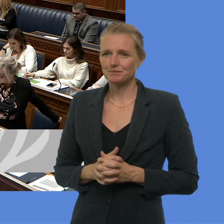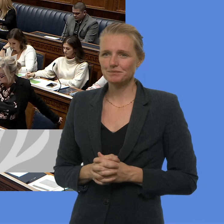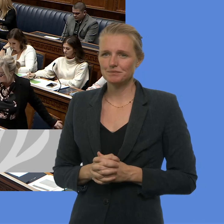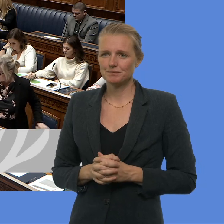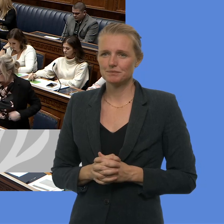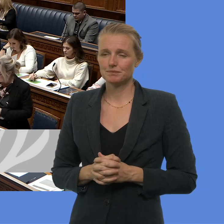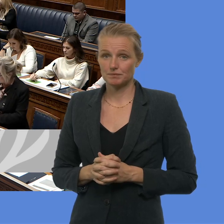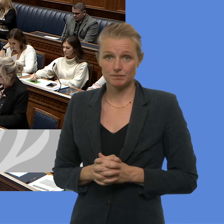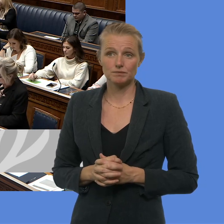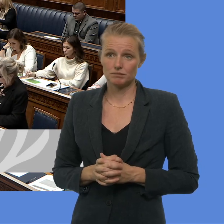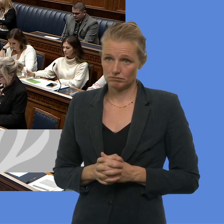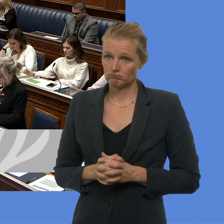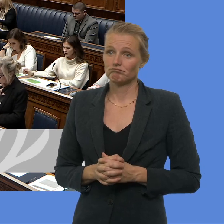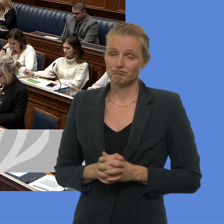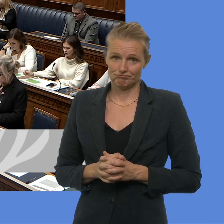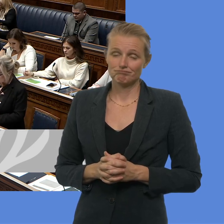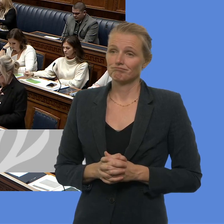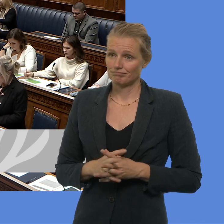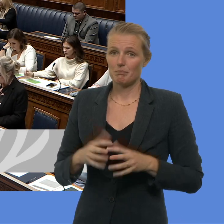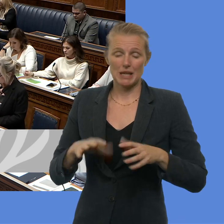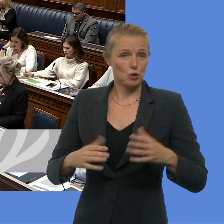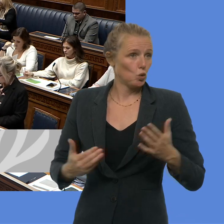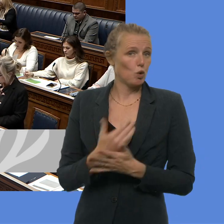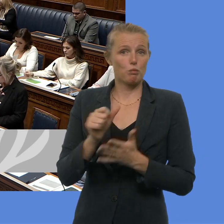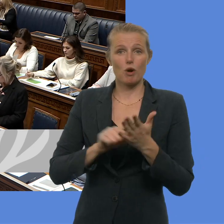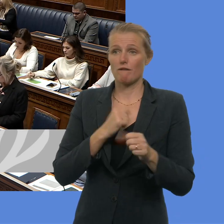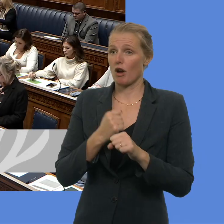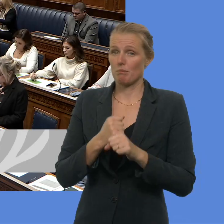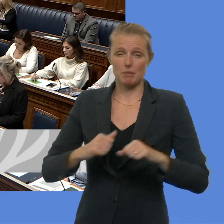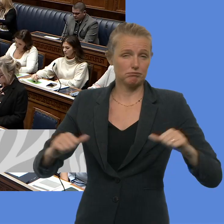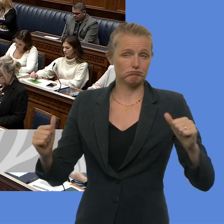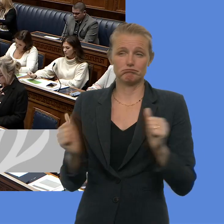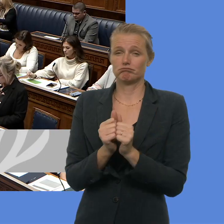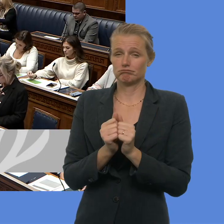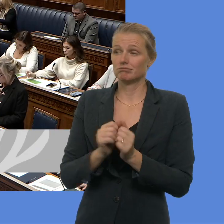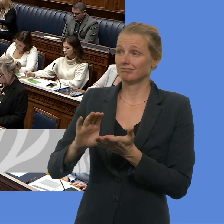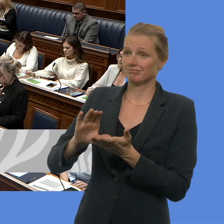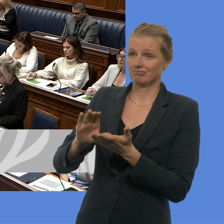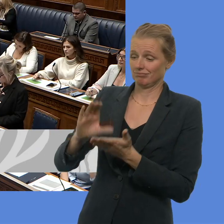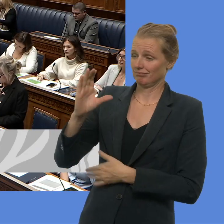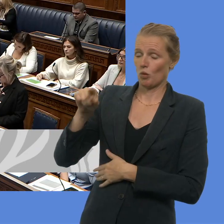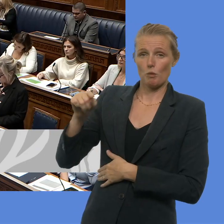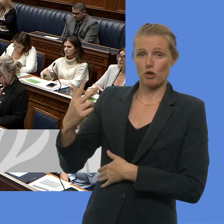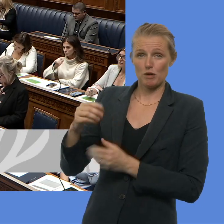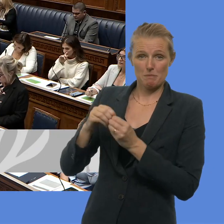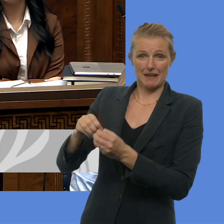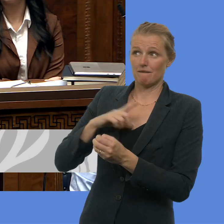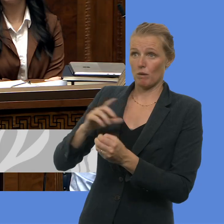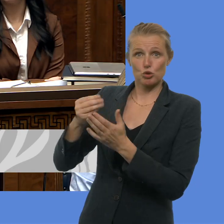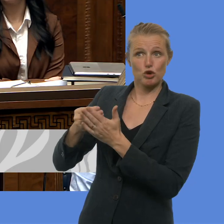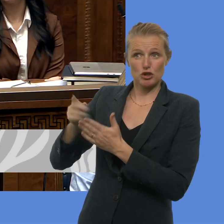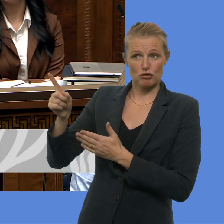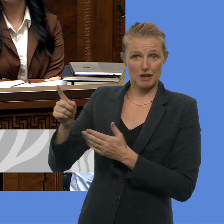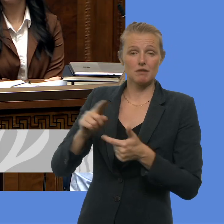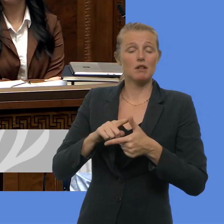We have made substantial progress in advancing and agreeing a new programme for government and secured 1.3 billion of new funding from the Treasury. We've launched